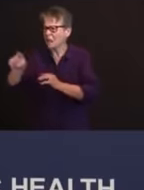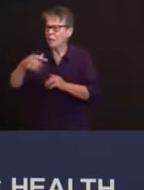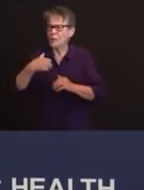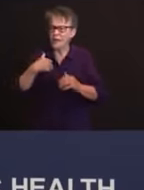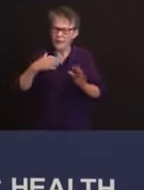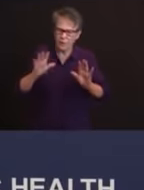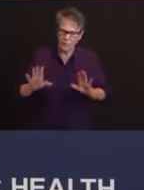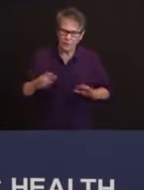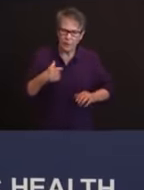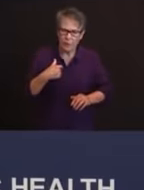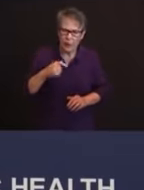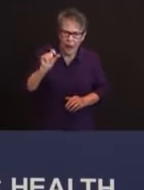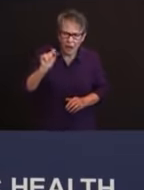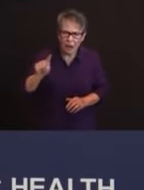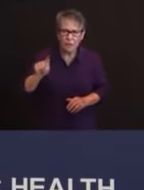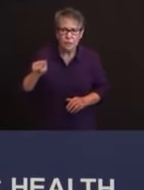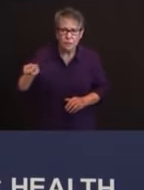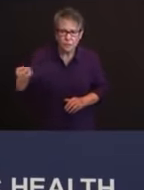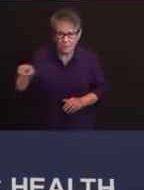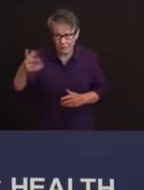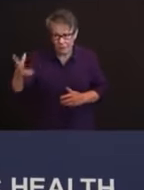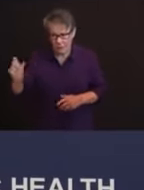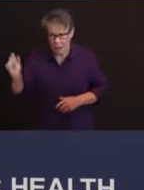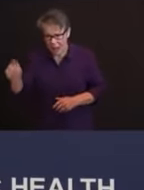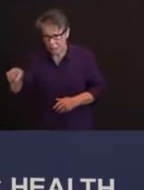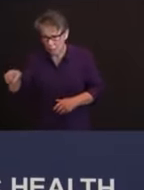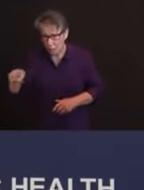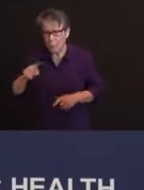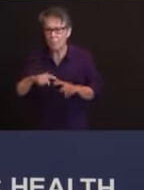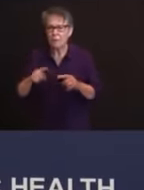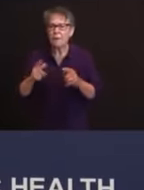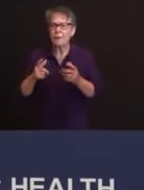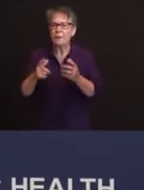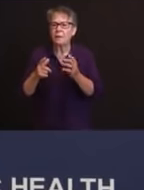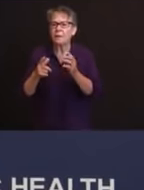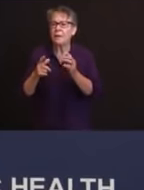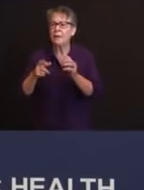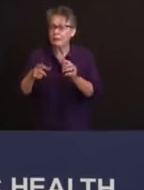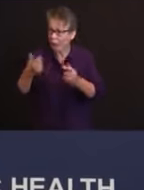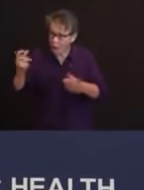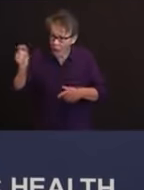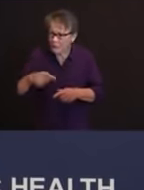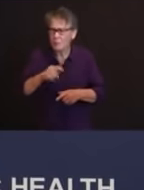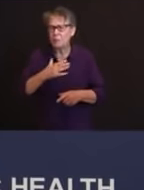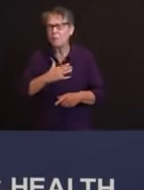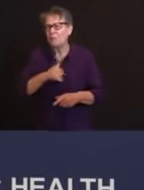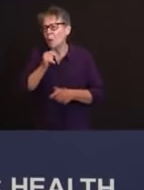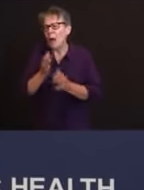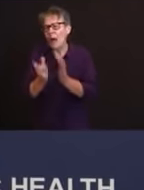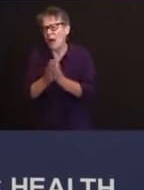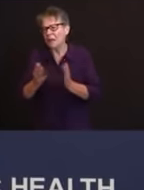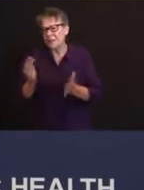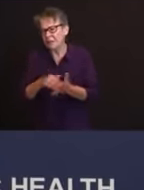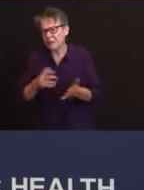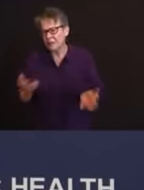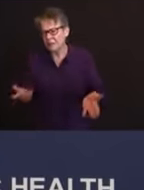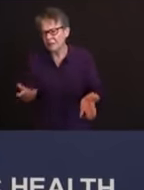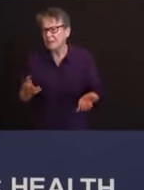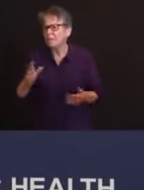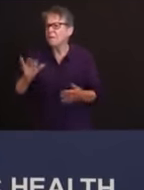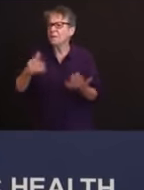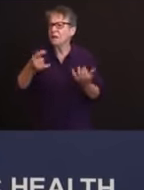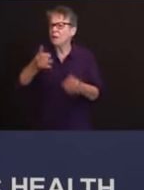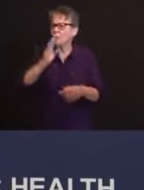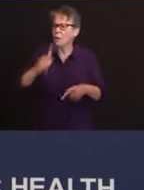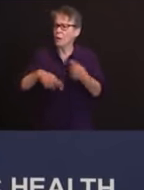been already asked, I'd love you to skip it. We'll go to break some new ground. This tax this additional tax, is that sort of an additional tax on